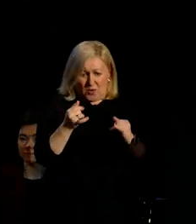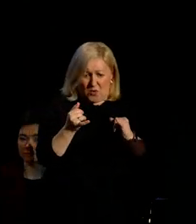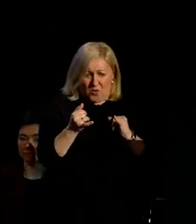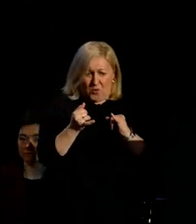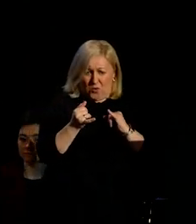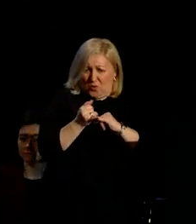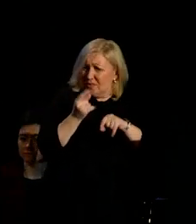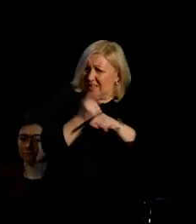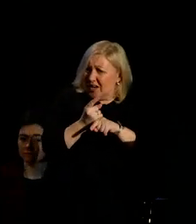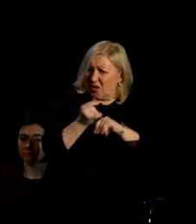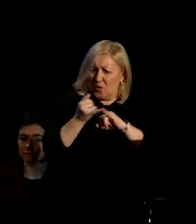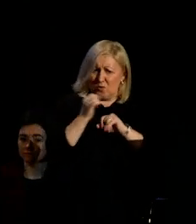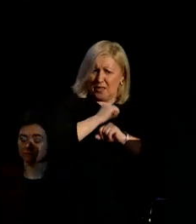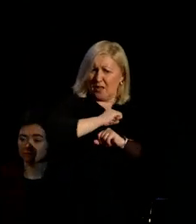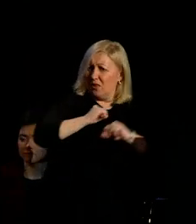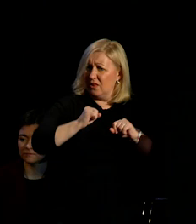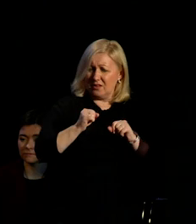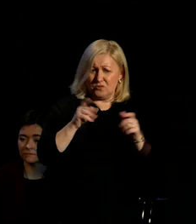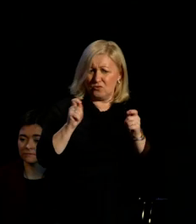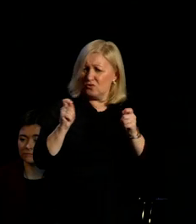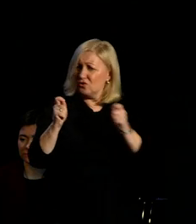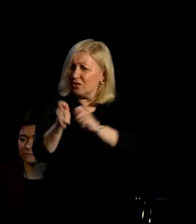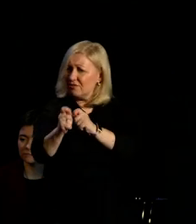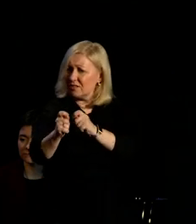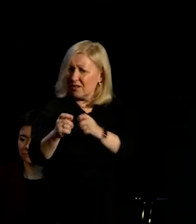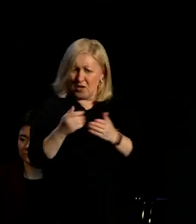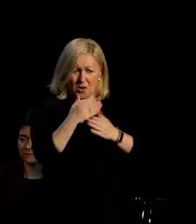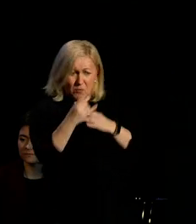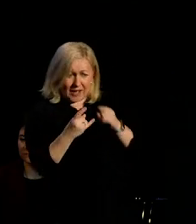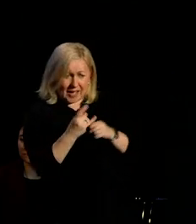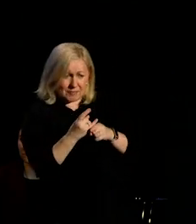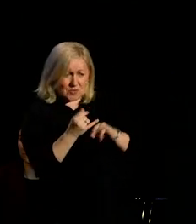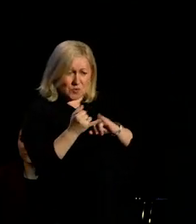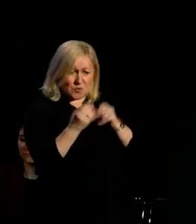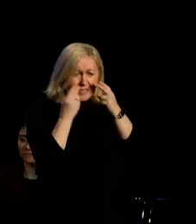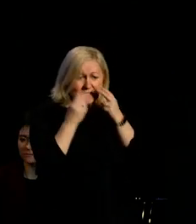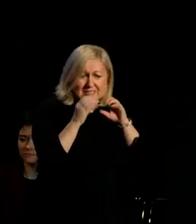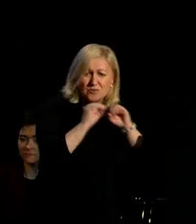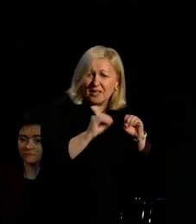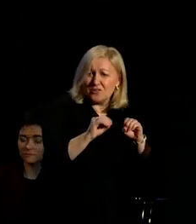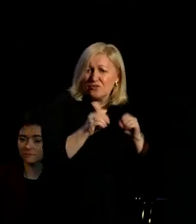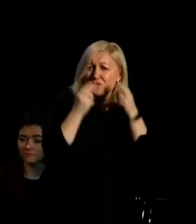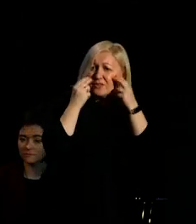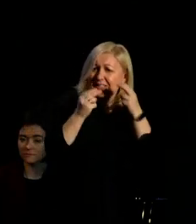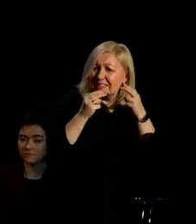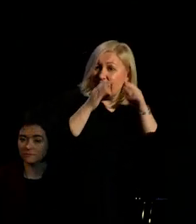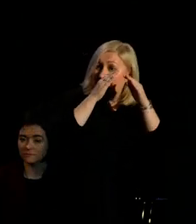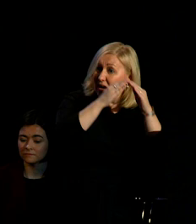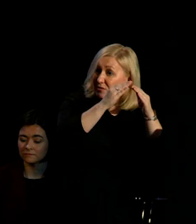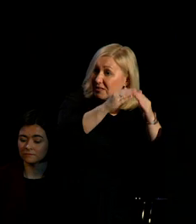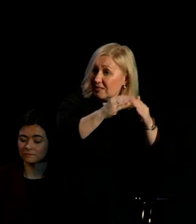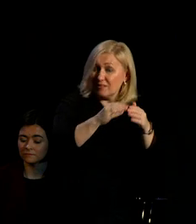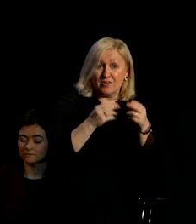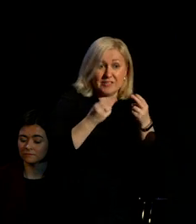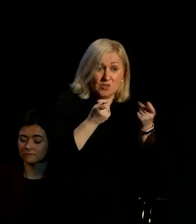meet the needs of sufficiency in food, shelter, education, and cooperation. And indeed, how we have